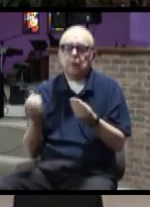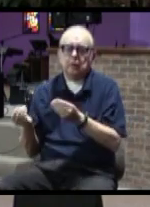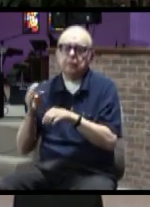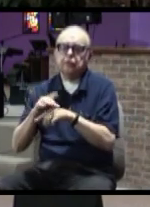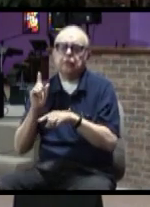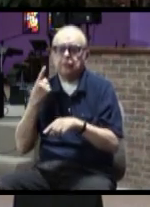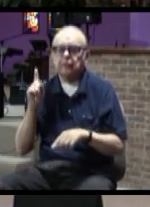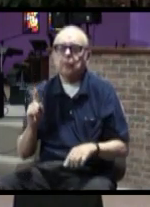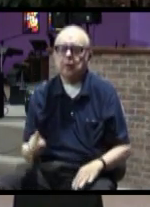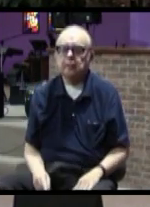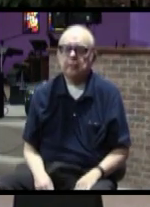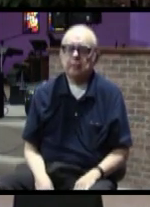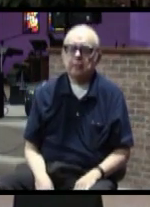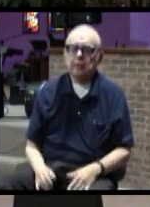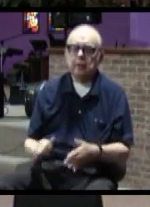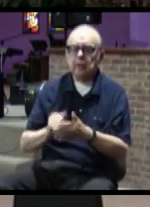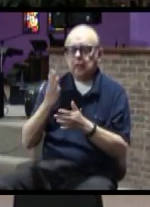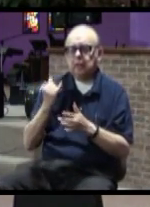midst for.